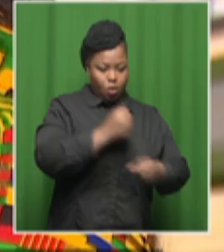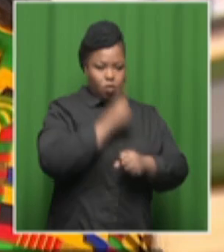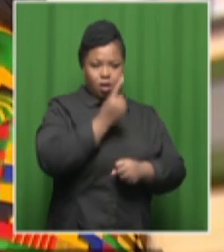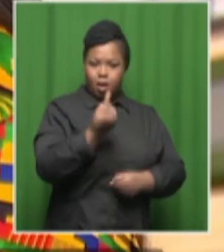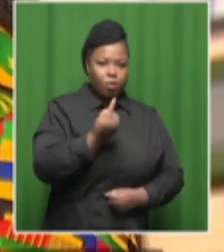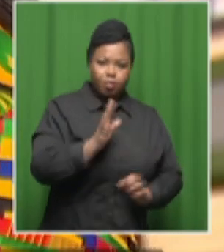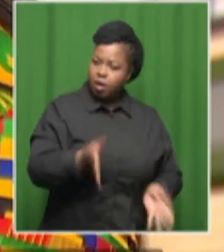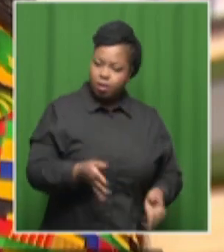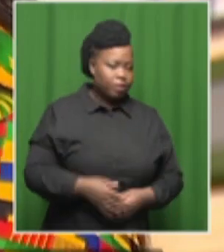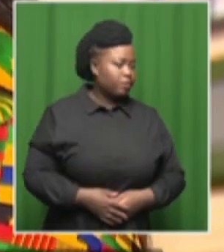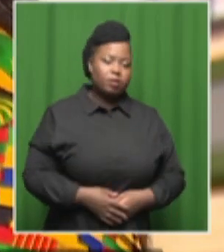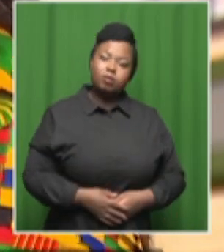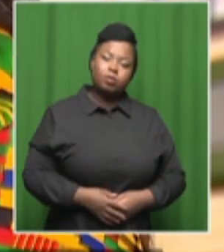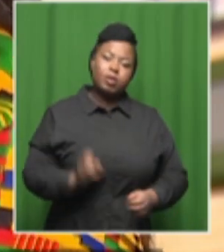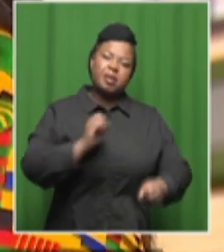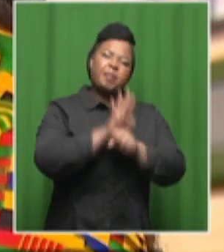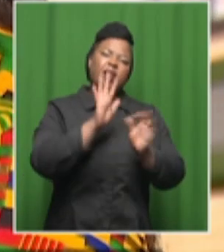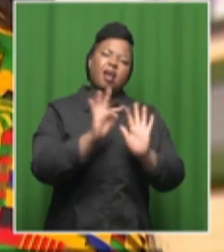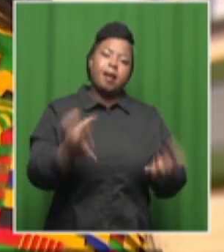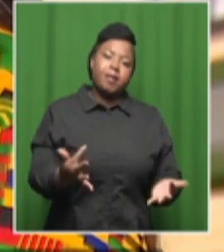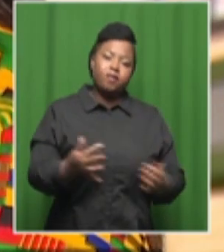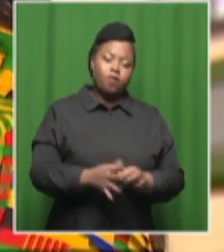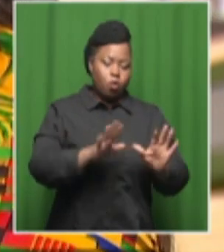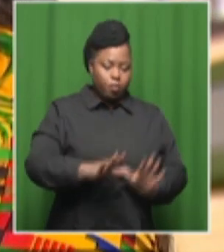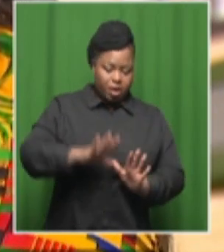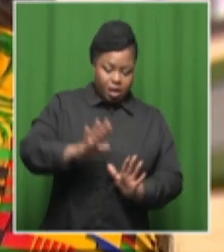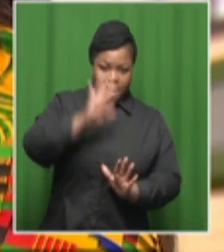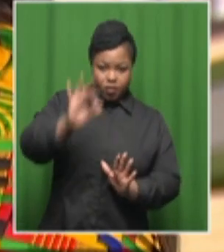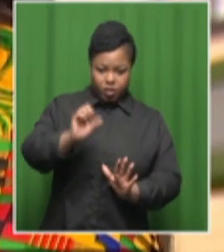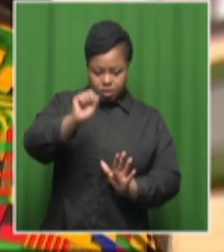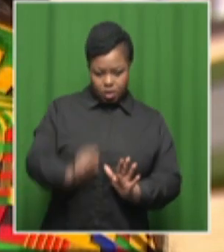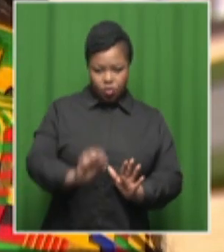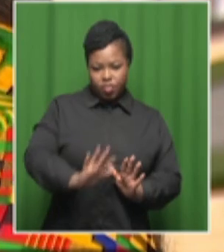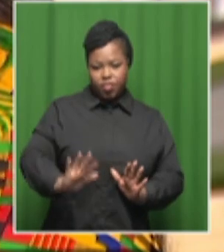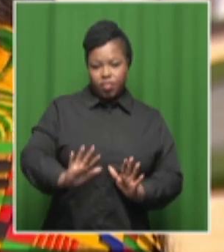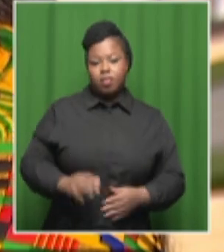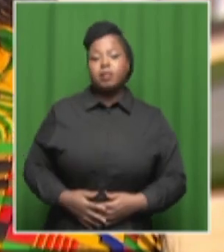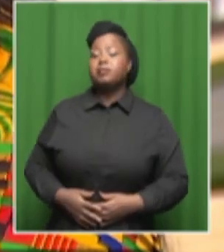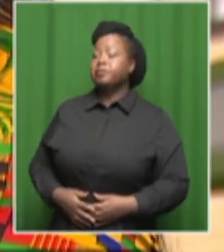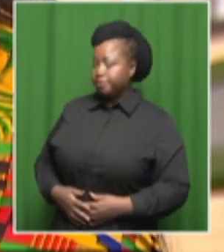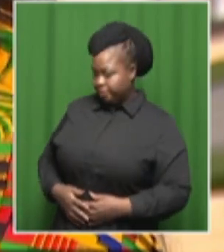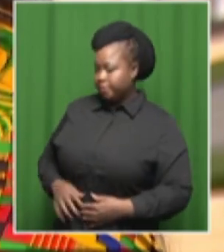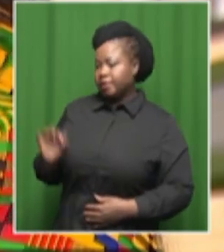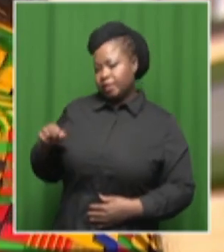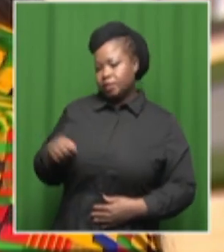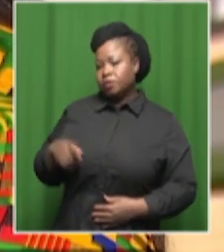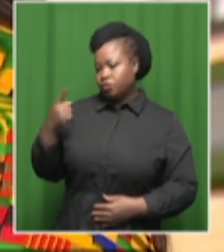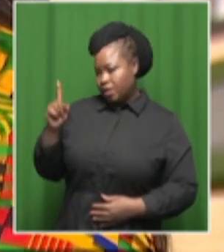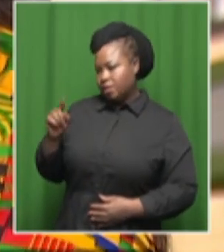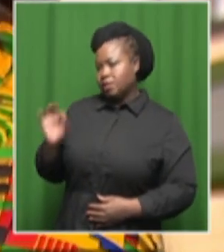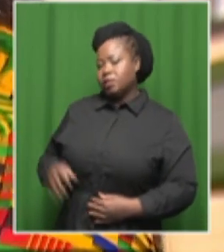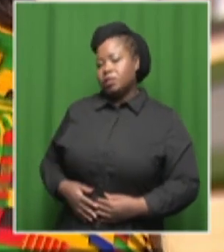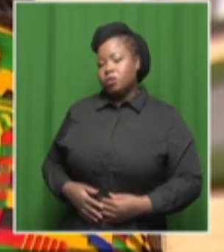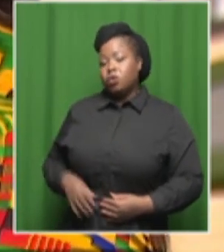South Africa. Talk to us about the impact it's going to have for SADC at large as well. Absolutely. As you had rightly said,